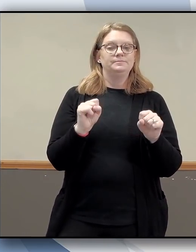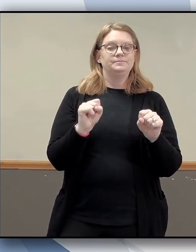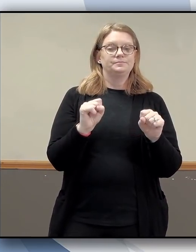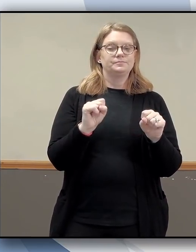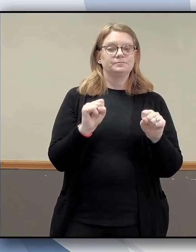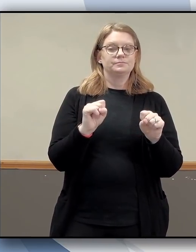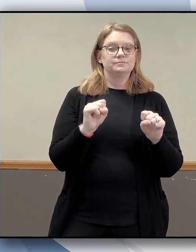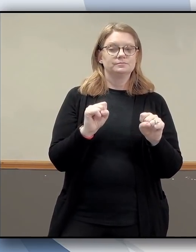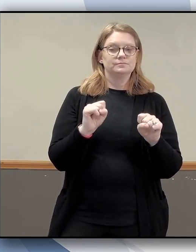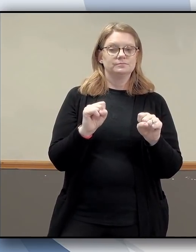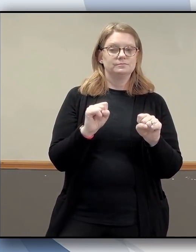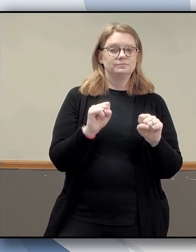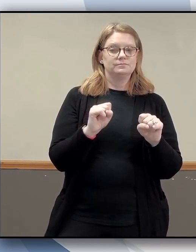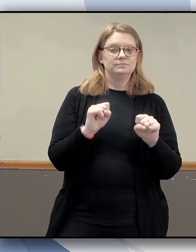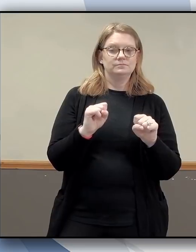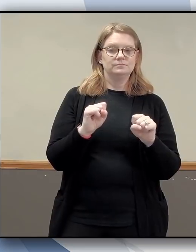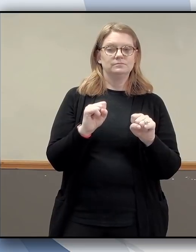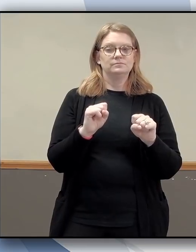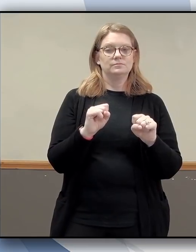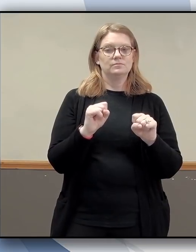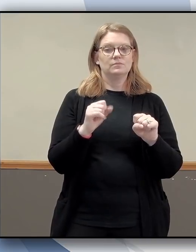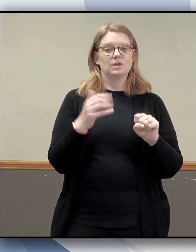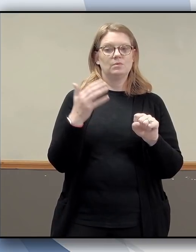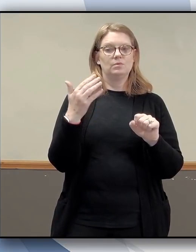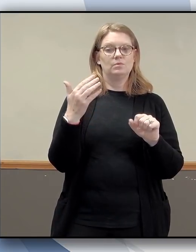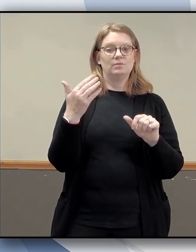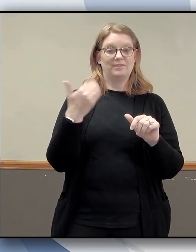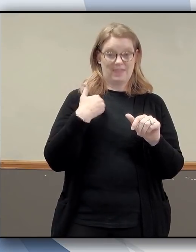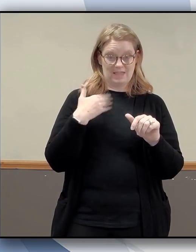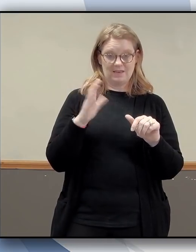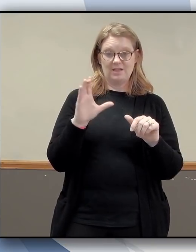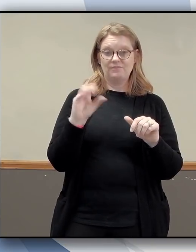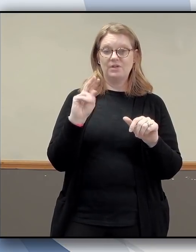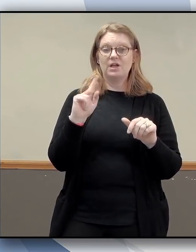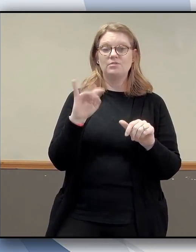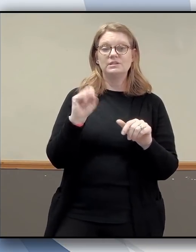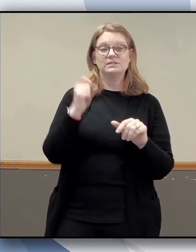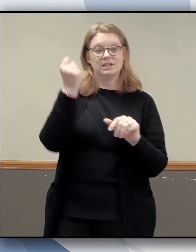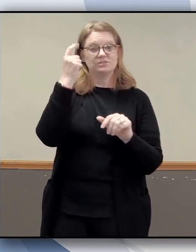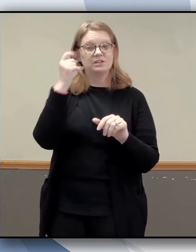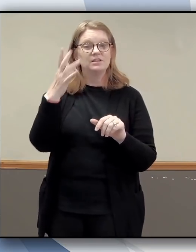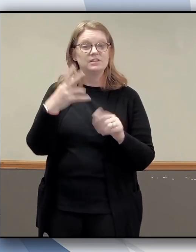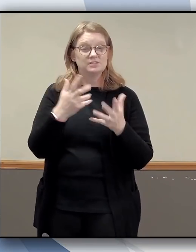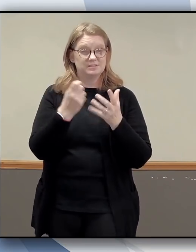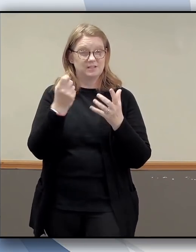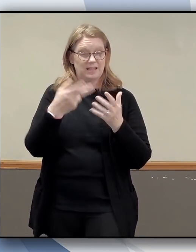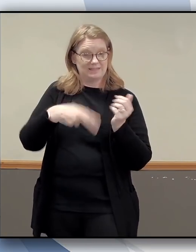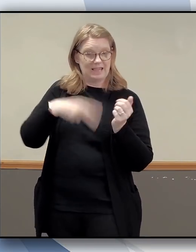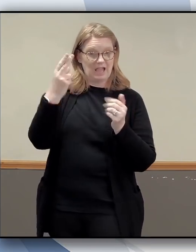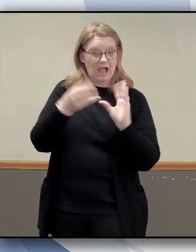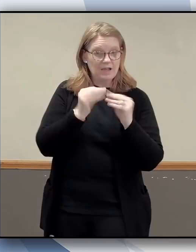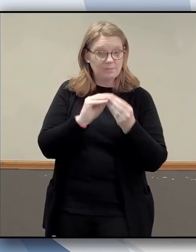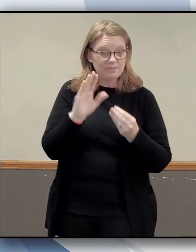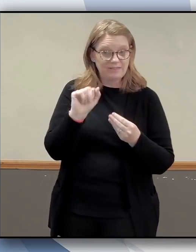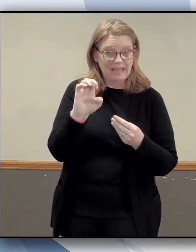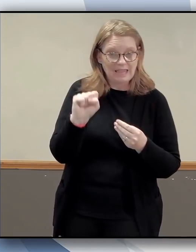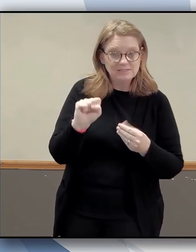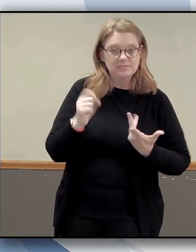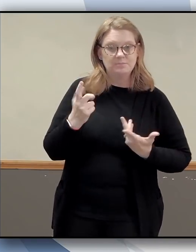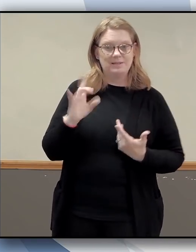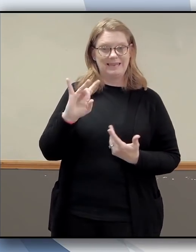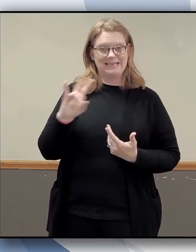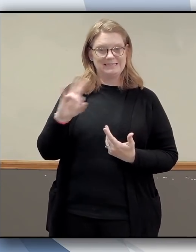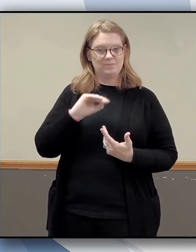we have had points in time in counties where we've had a high number of cases, but when you get 87% of